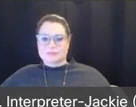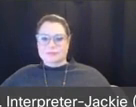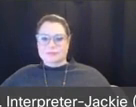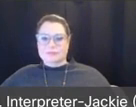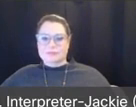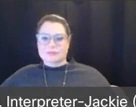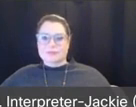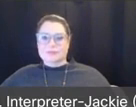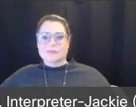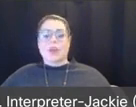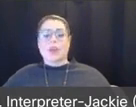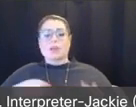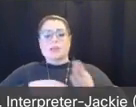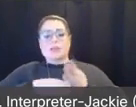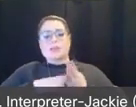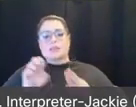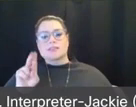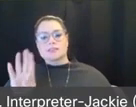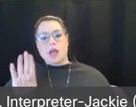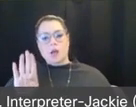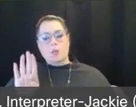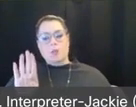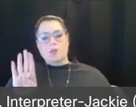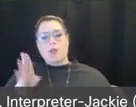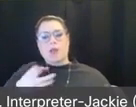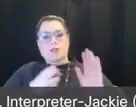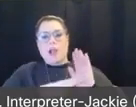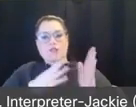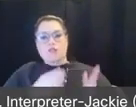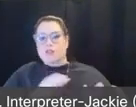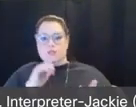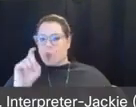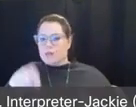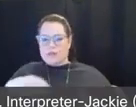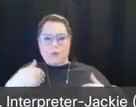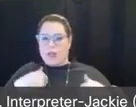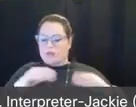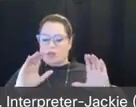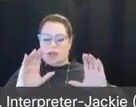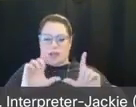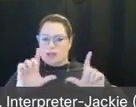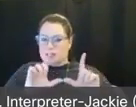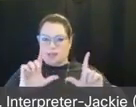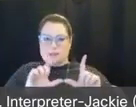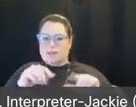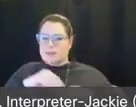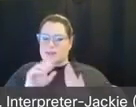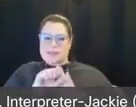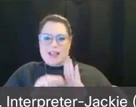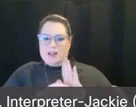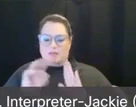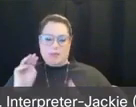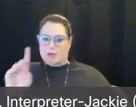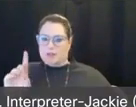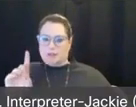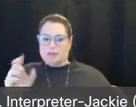Subcontractors. So they don't need to be licensed in Maryland by the MHIC anymore. So anyone who's